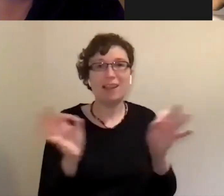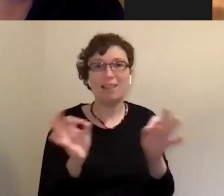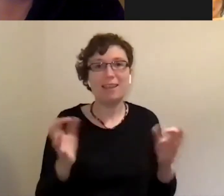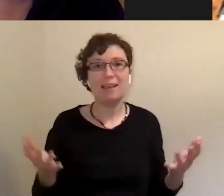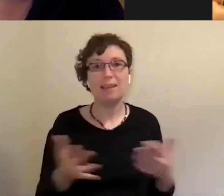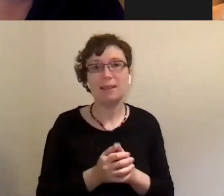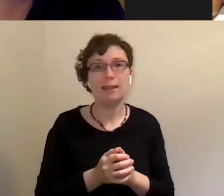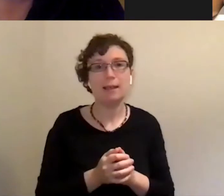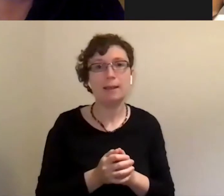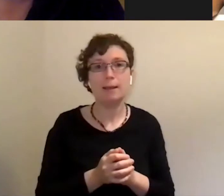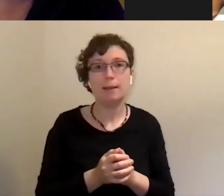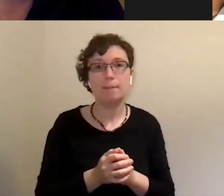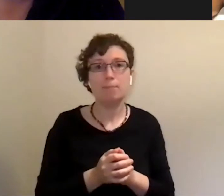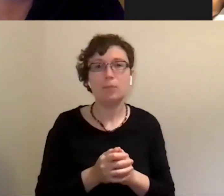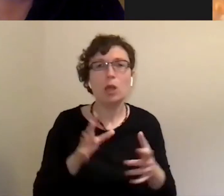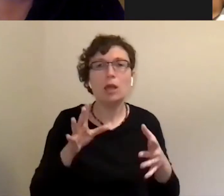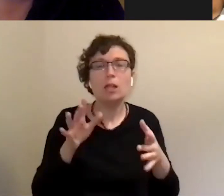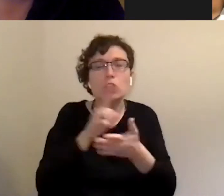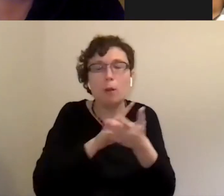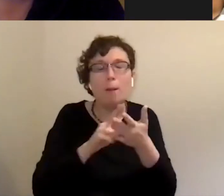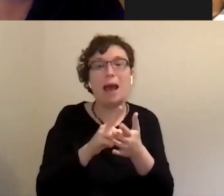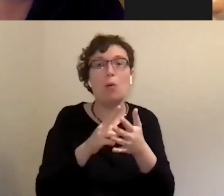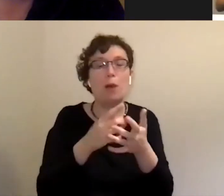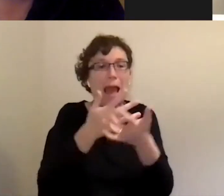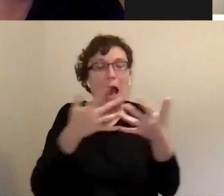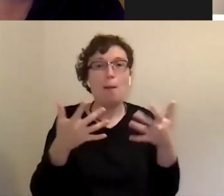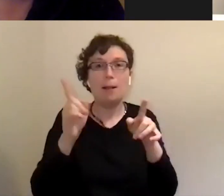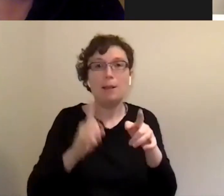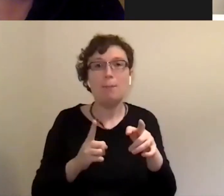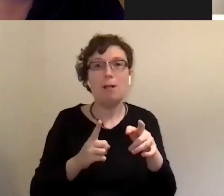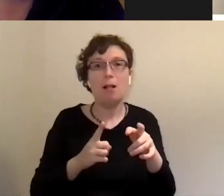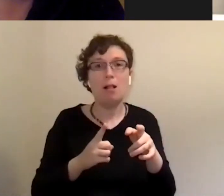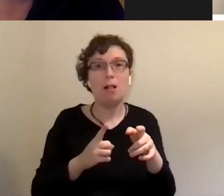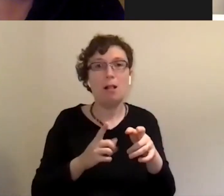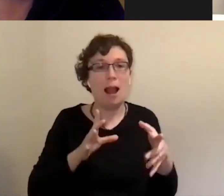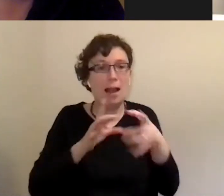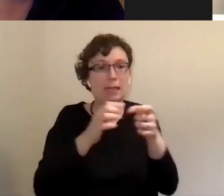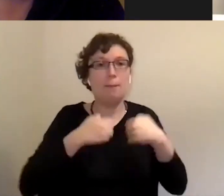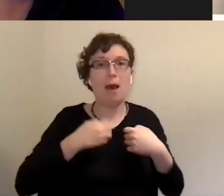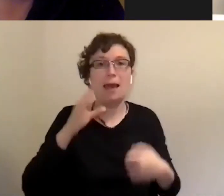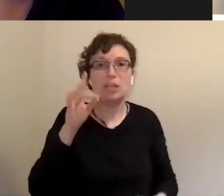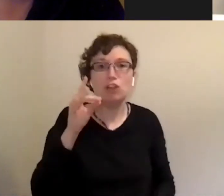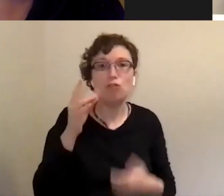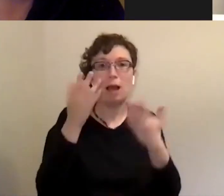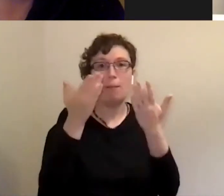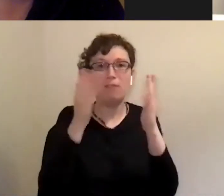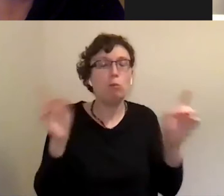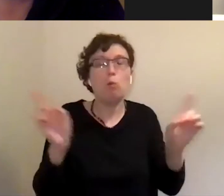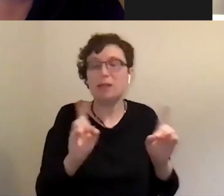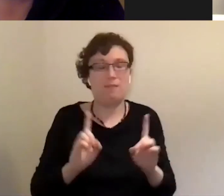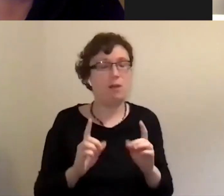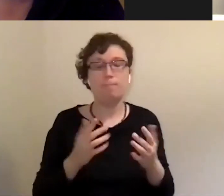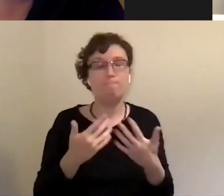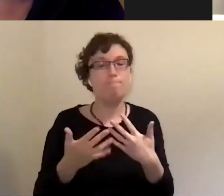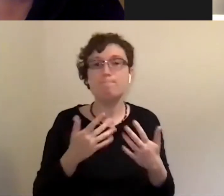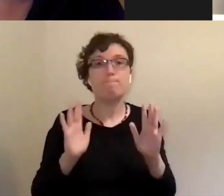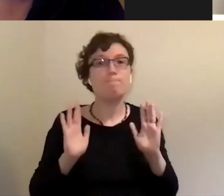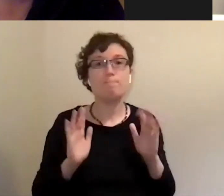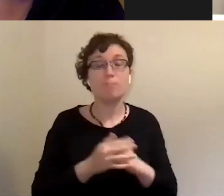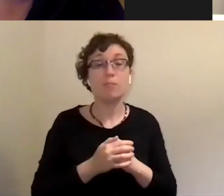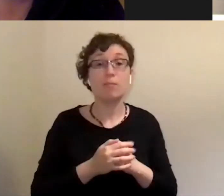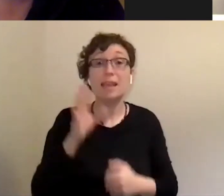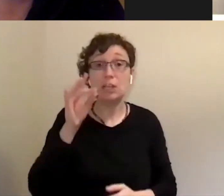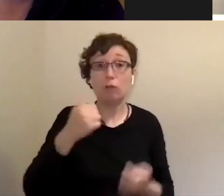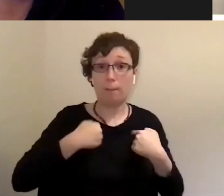In fact, as I spoke about earlier, for me personally, being an Instagram influencer, I've got about 51,000 followers, but